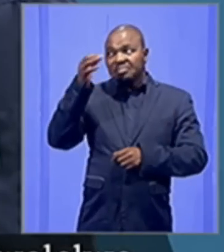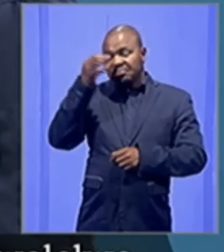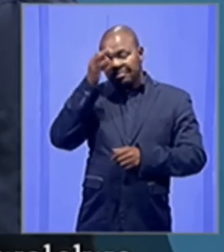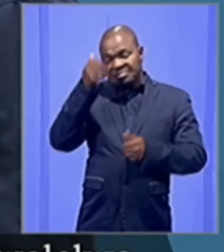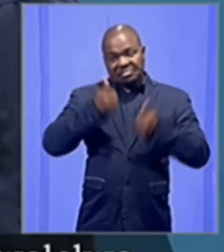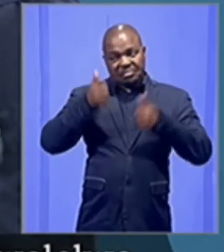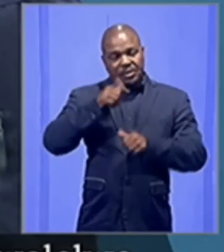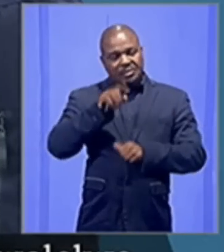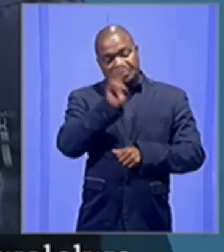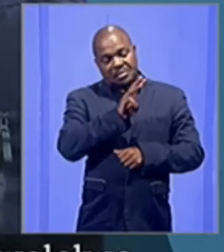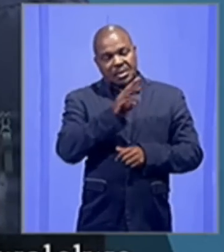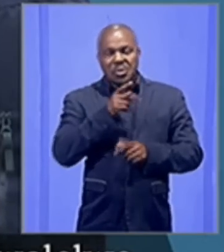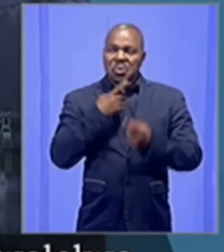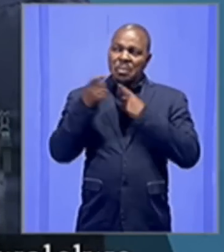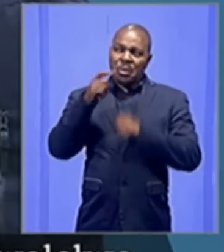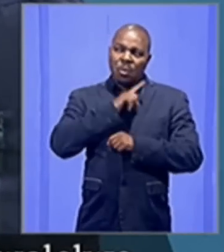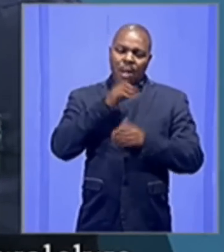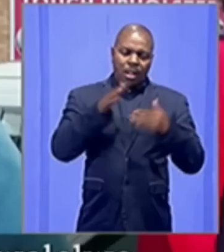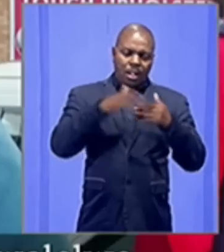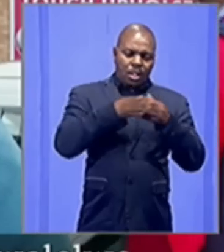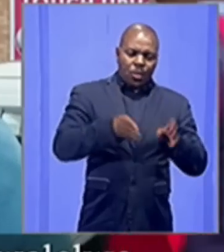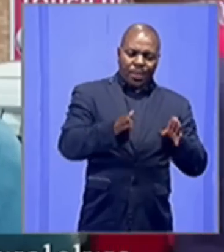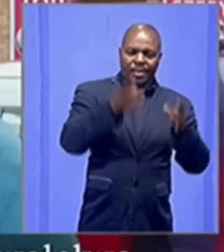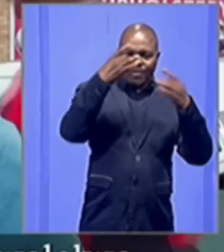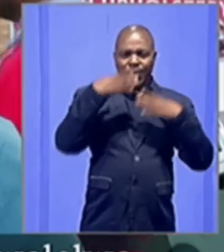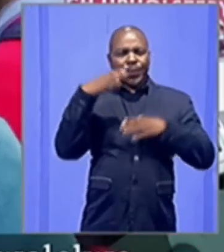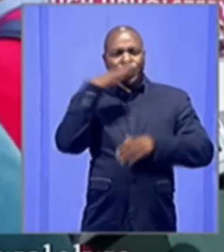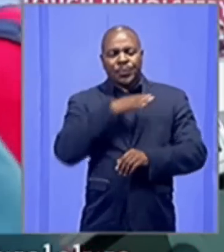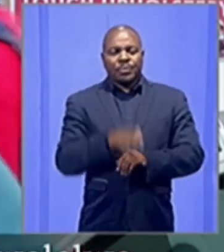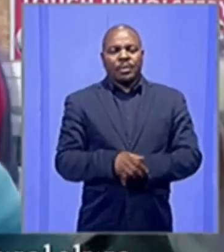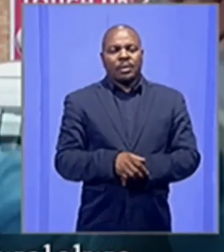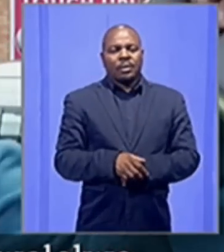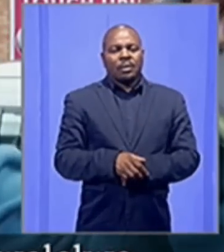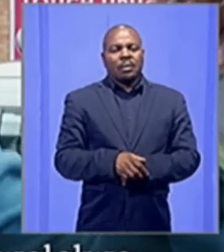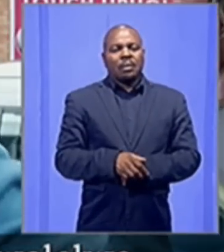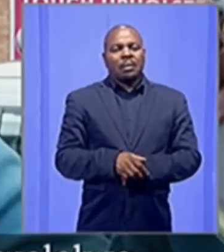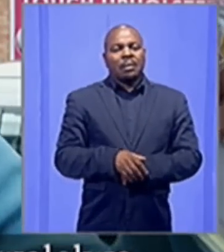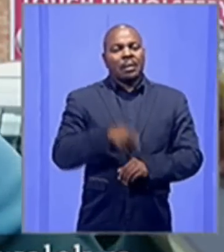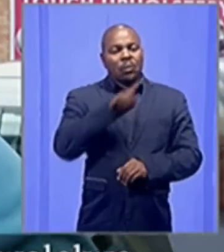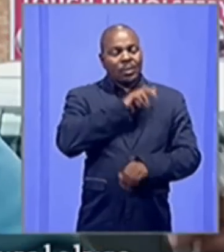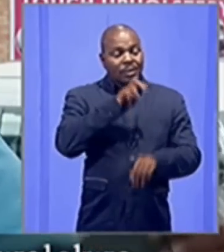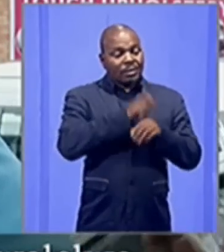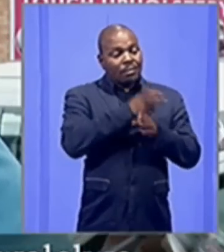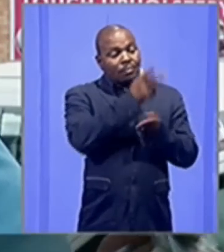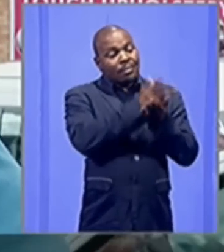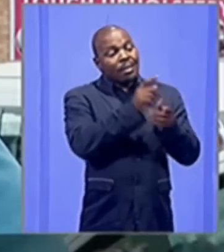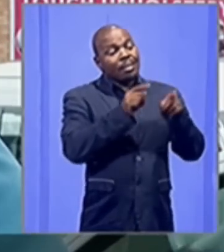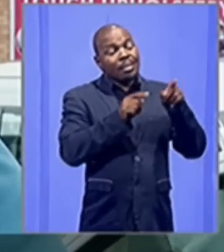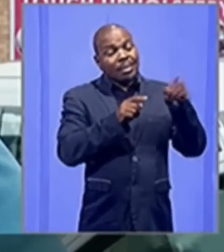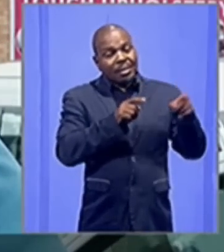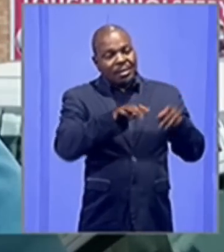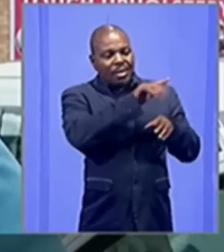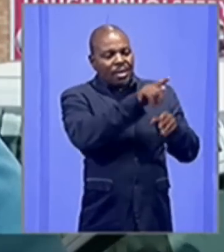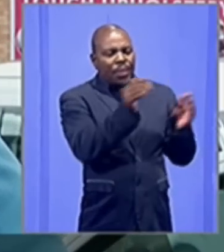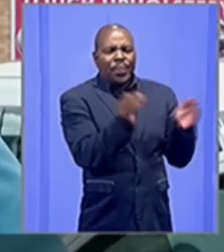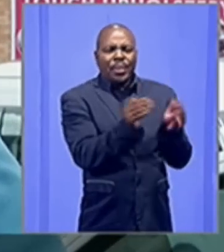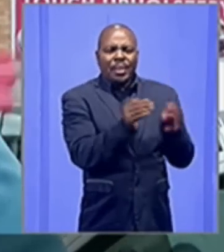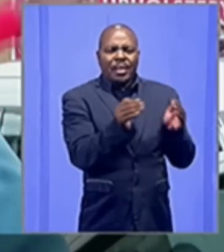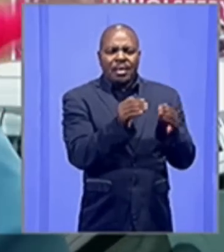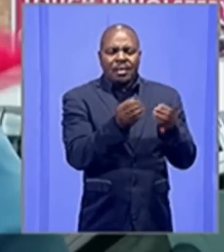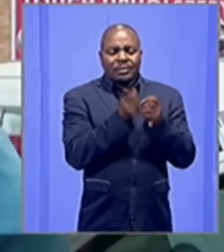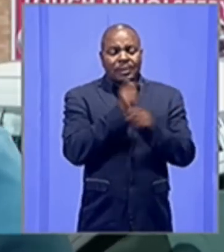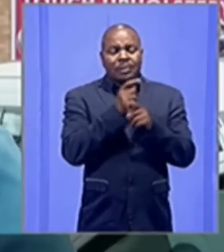ba lemohisi ka mohato wa go kwala tsela ena. We suppose ka ba tlamile re ile ko platform but now platform e nyane ha e kgone tsa